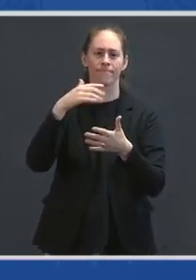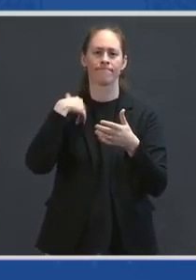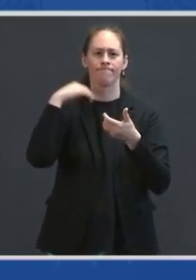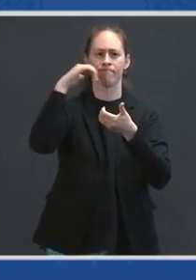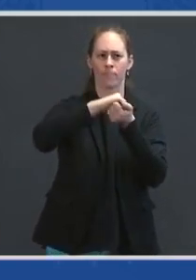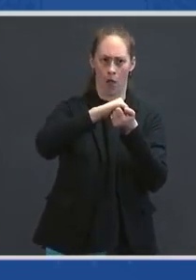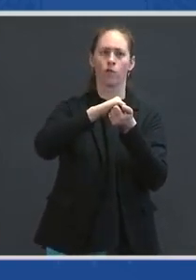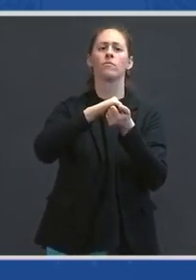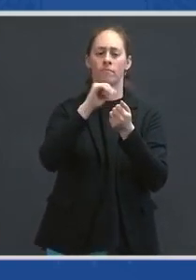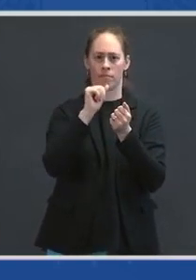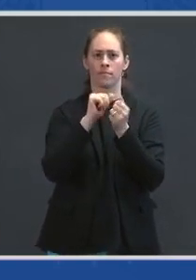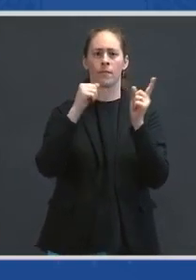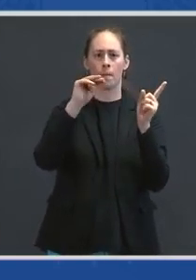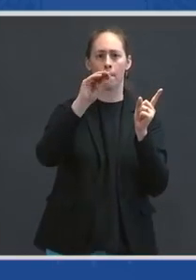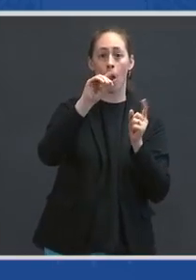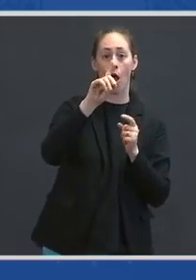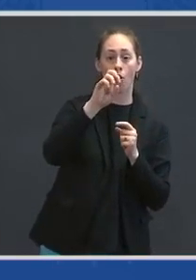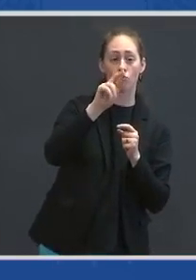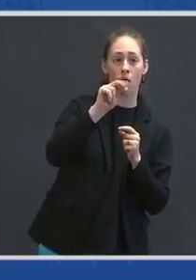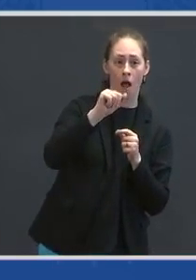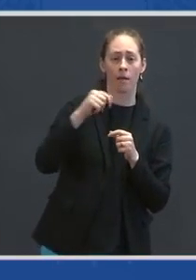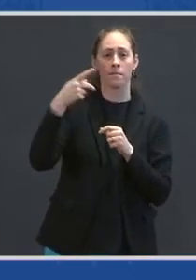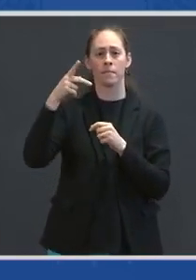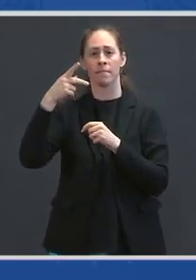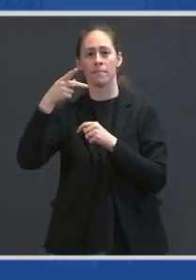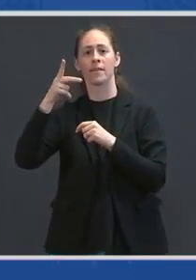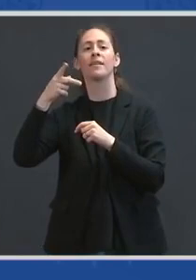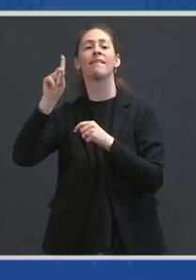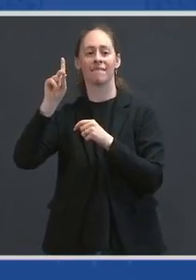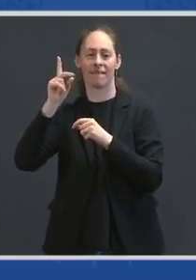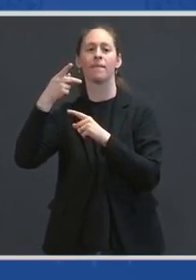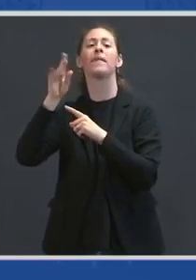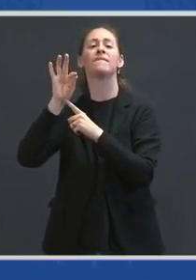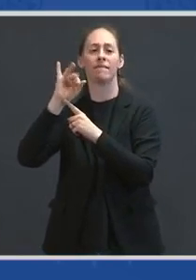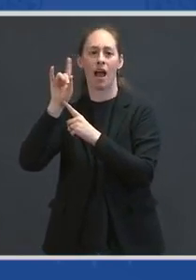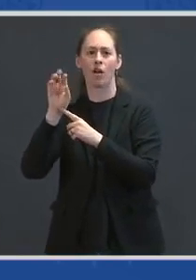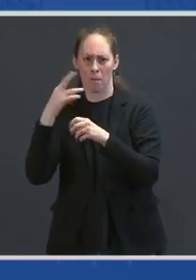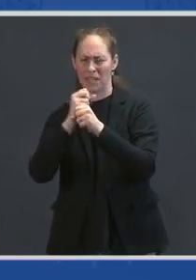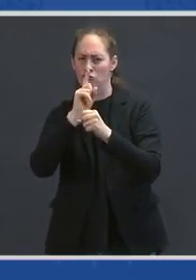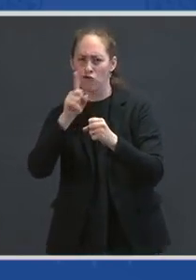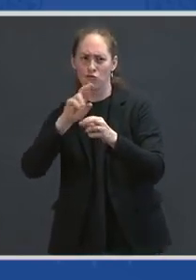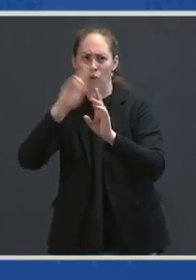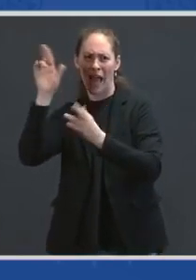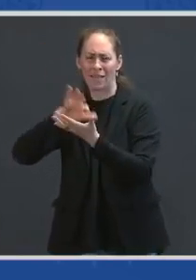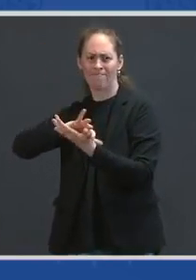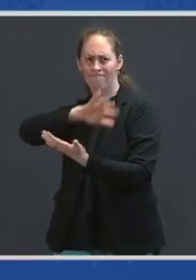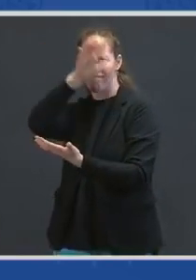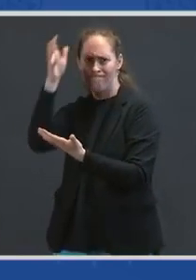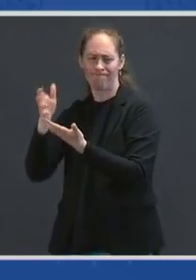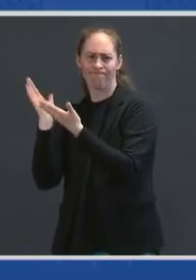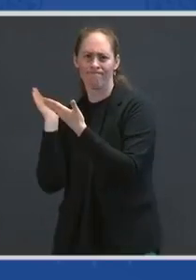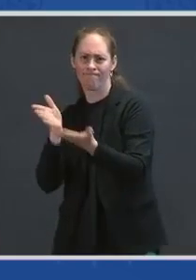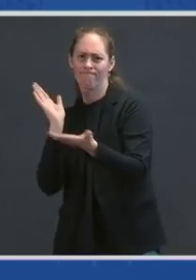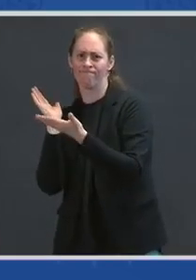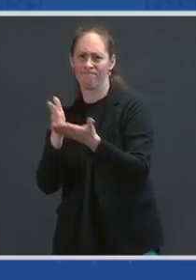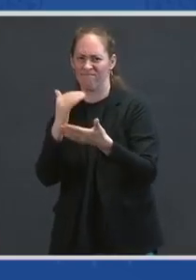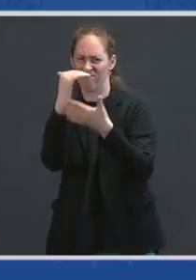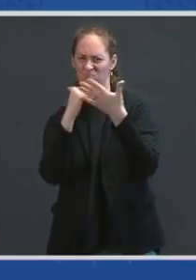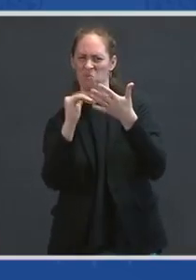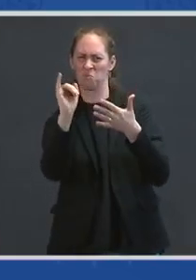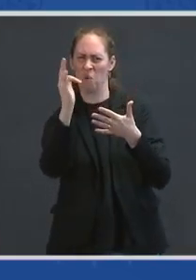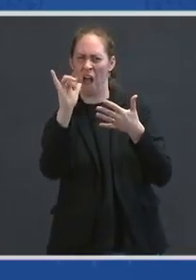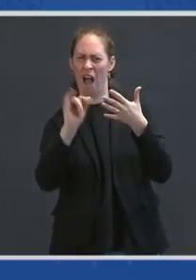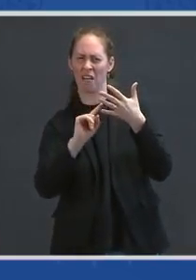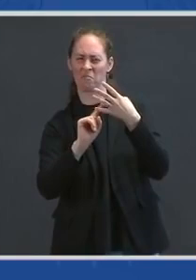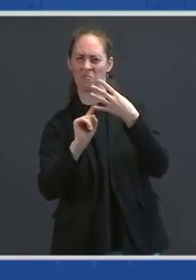enough supply for all adult Americans by the end of July. When we discovered the vaccine